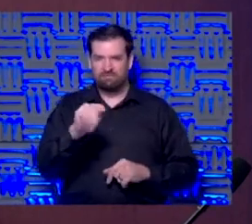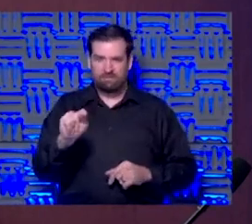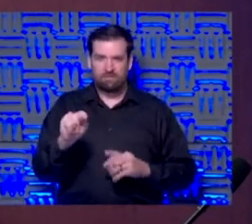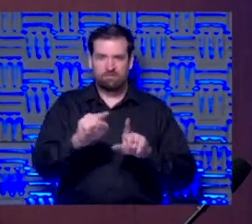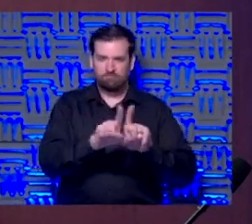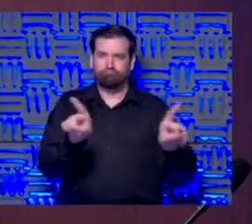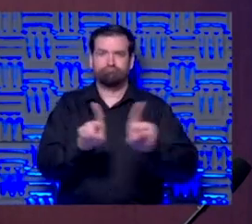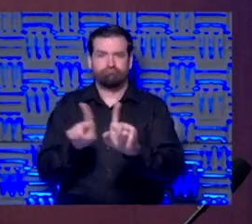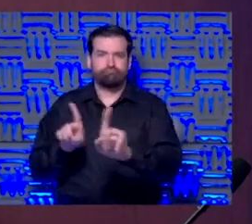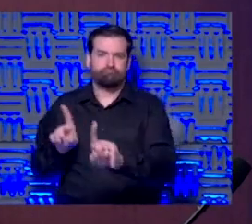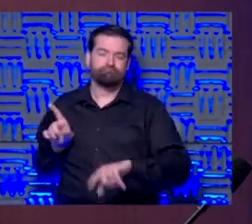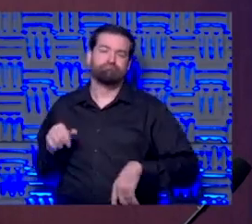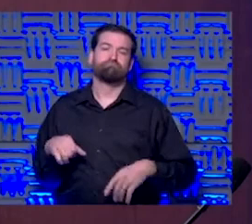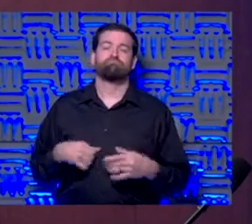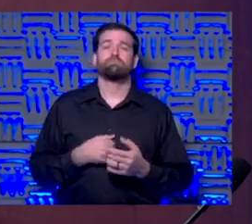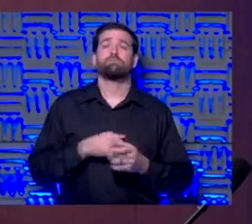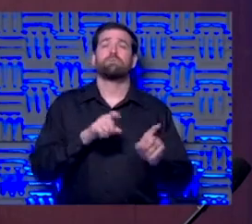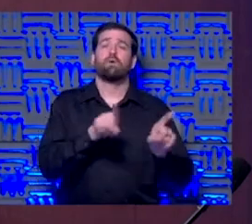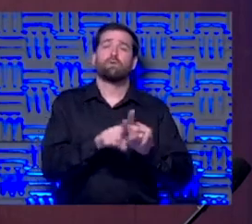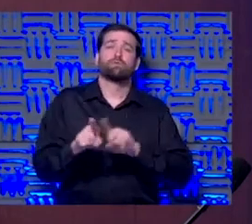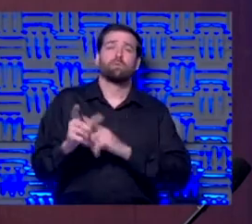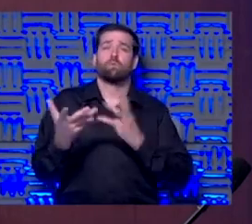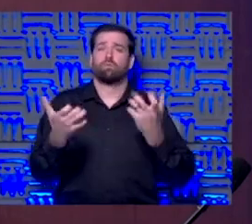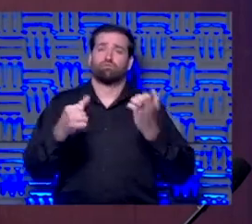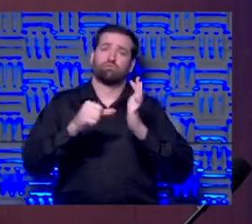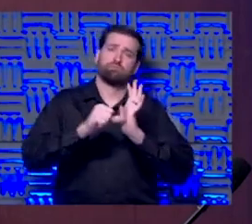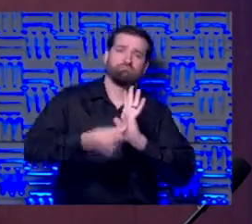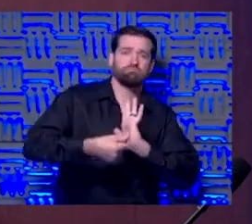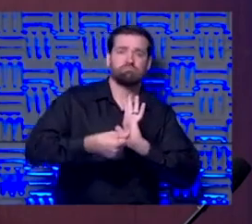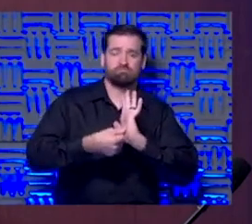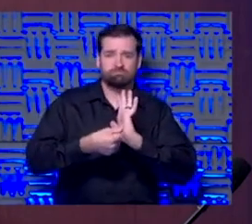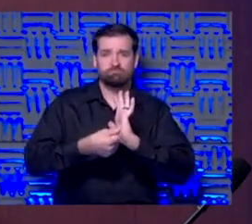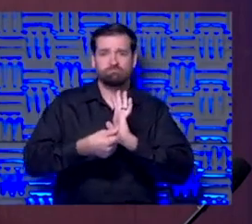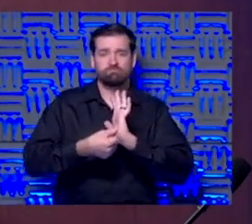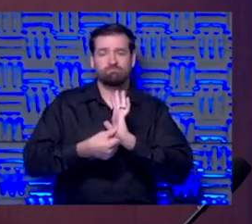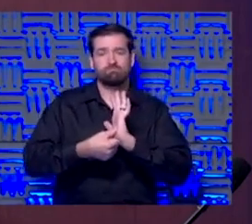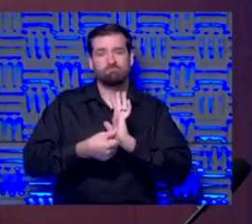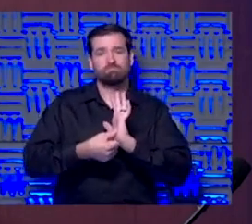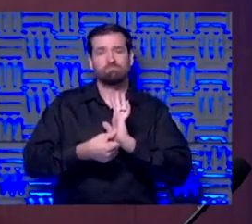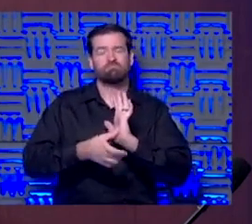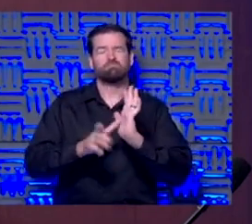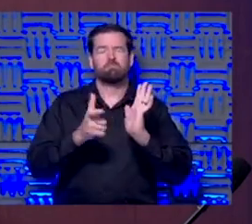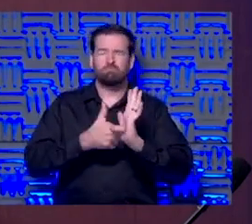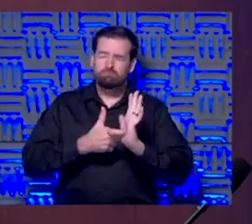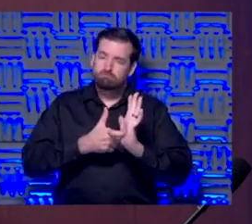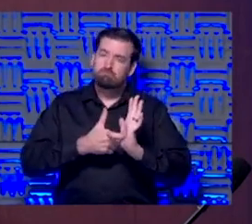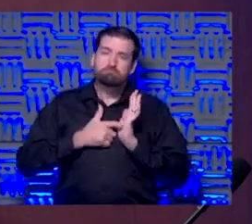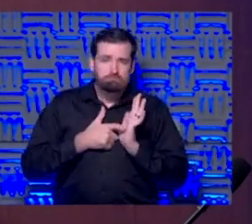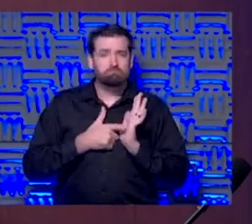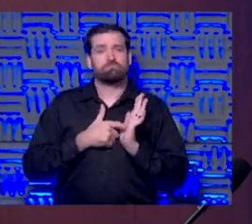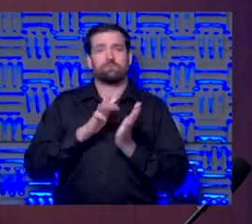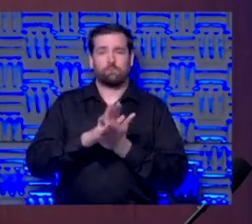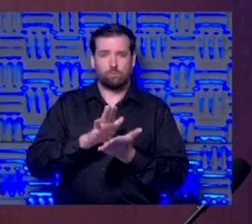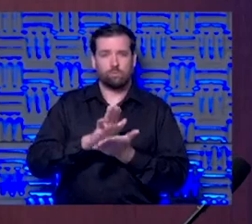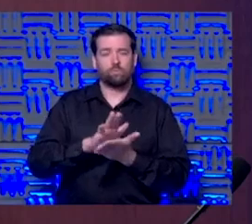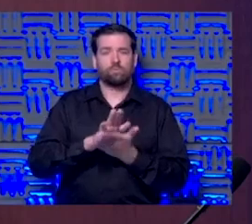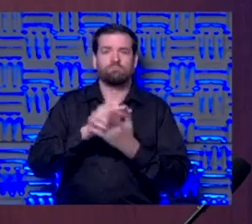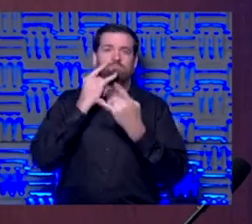between each kid. The other thing I want to emphasize again is we are going to absolutely require mask wearing in the schools,